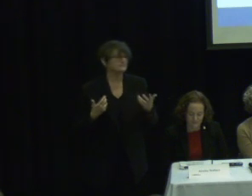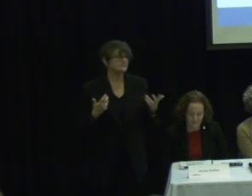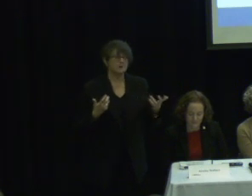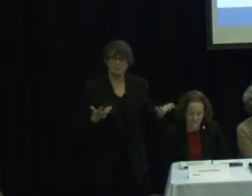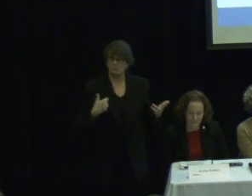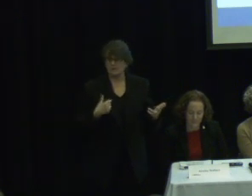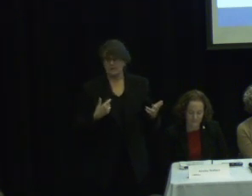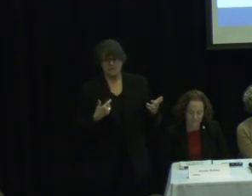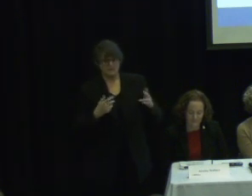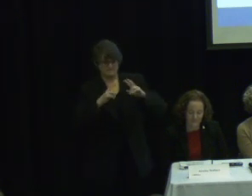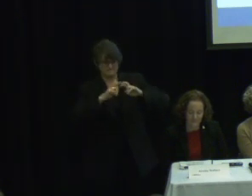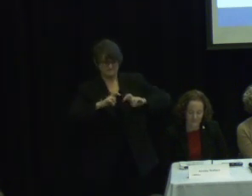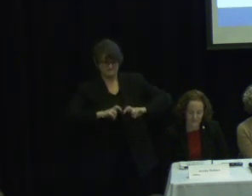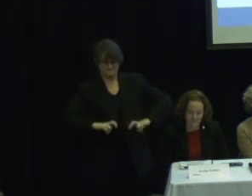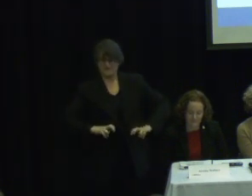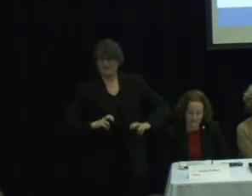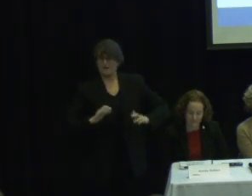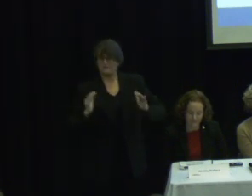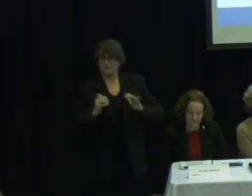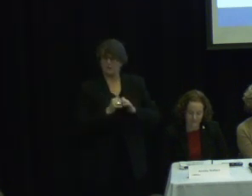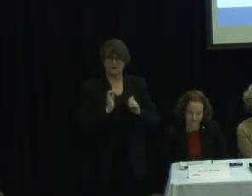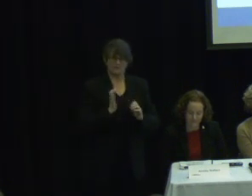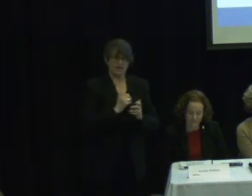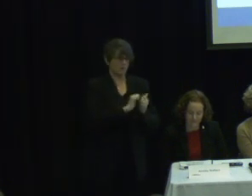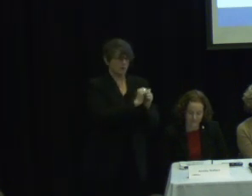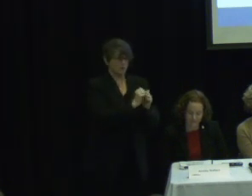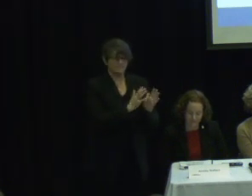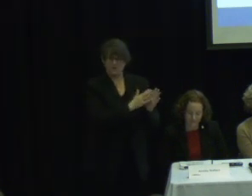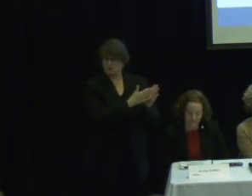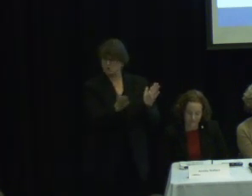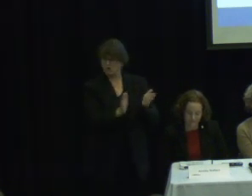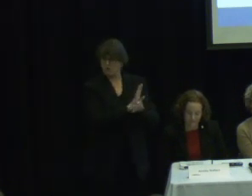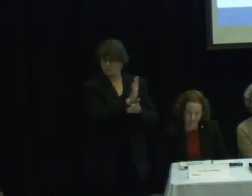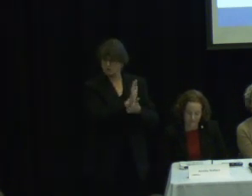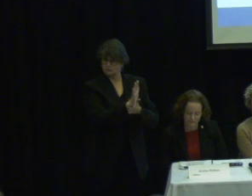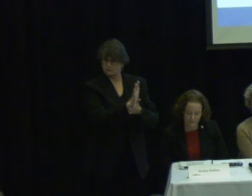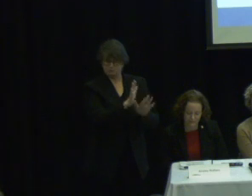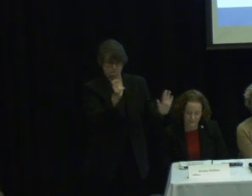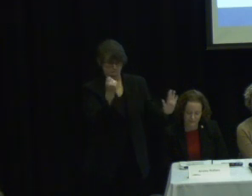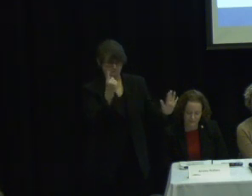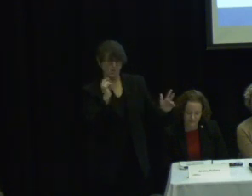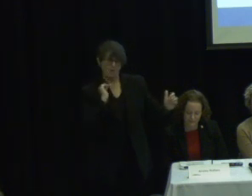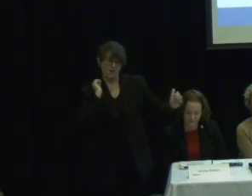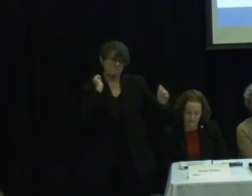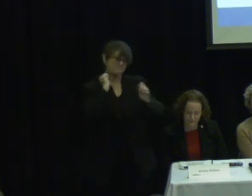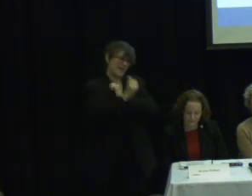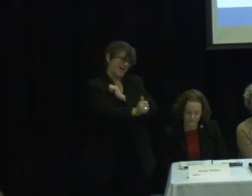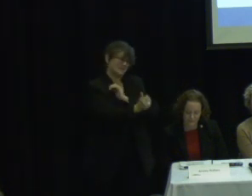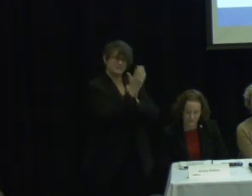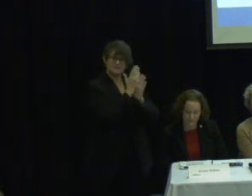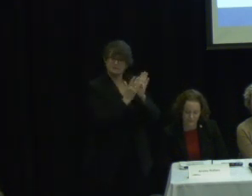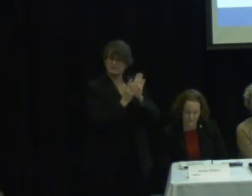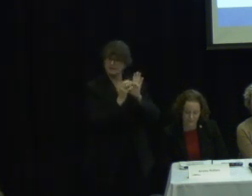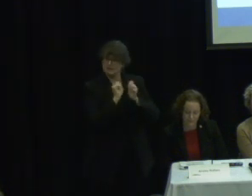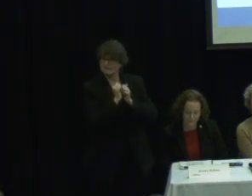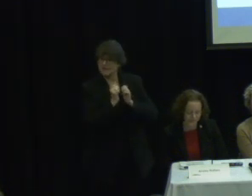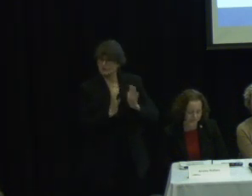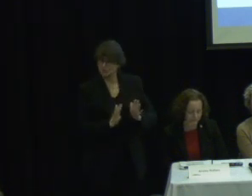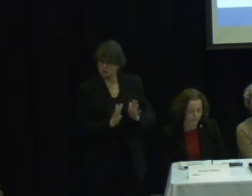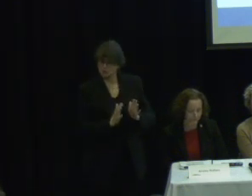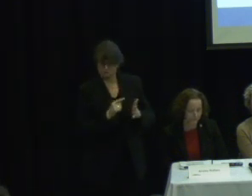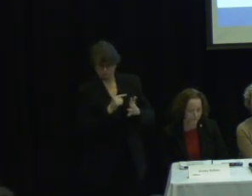tease it out by different competitors. And I will tell you, we go right past certain competitors in certain ways, but we also trail other